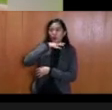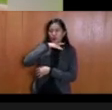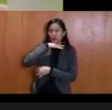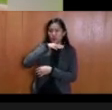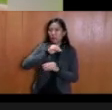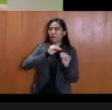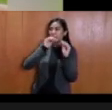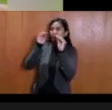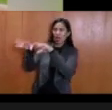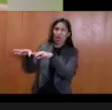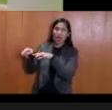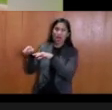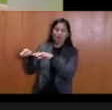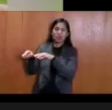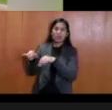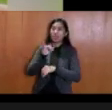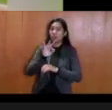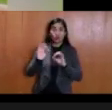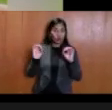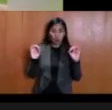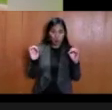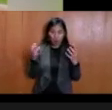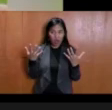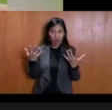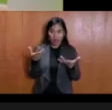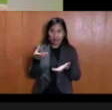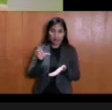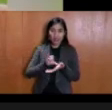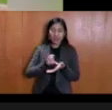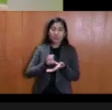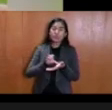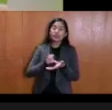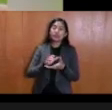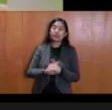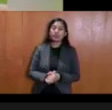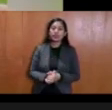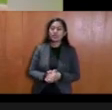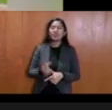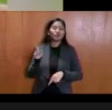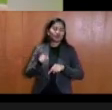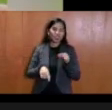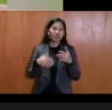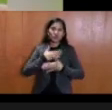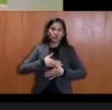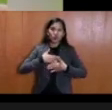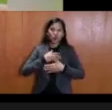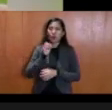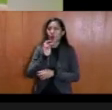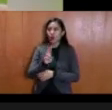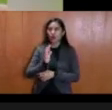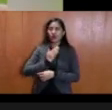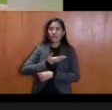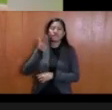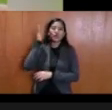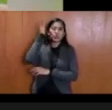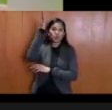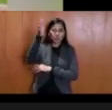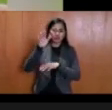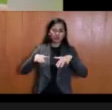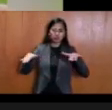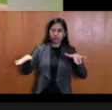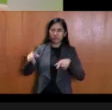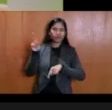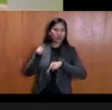landfills. If we don't have those kinds of investments, we will not enjoy, or our future generations will not